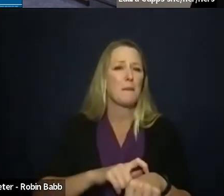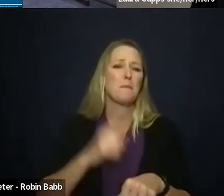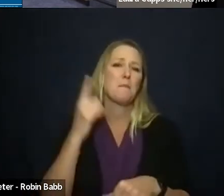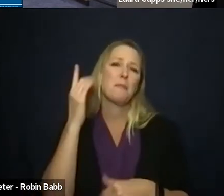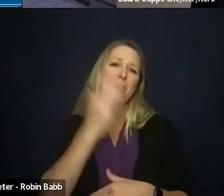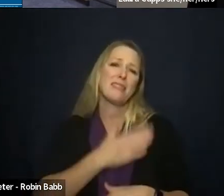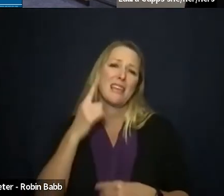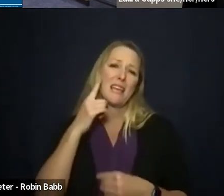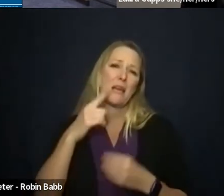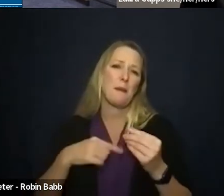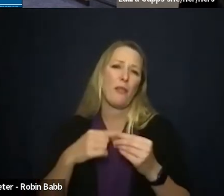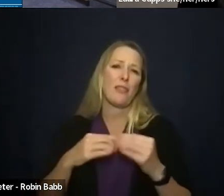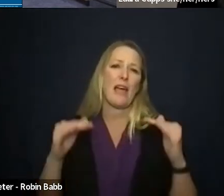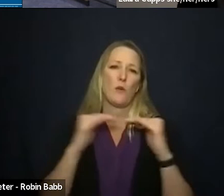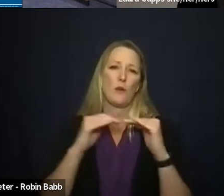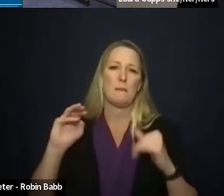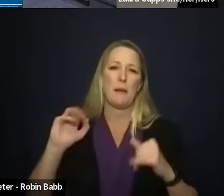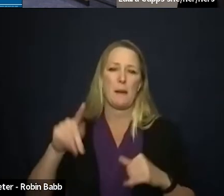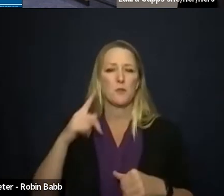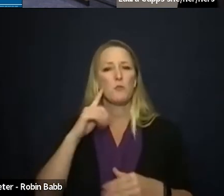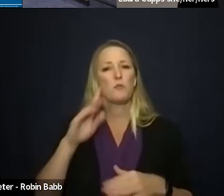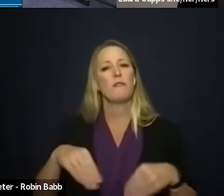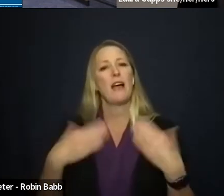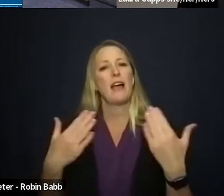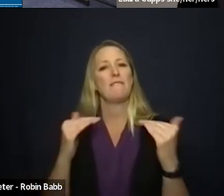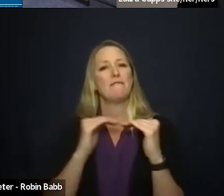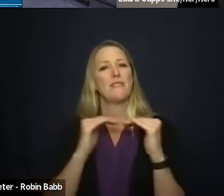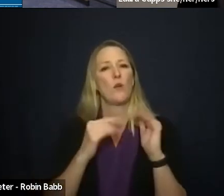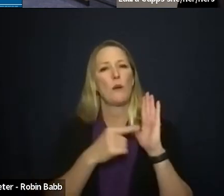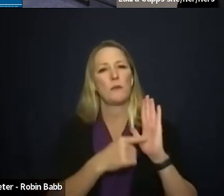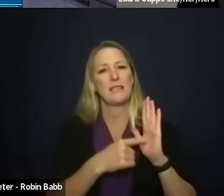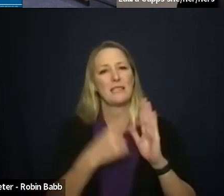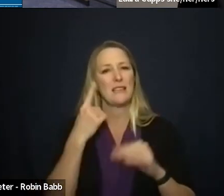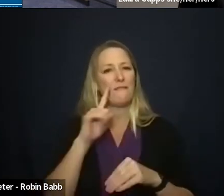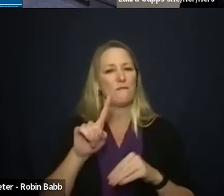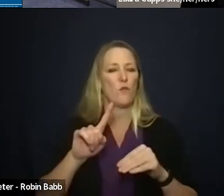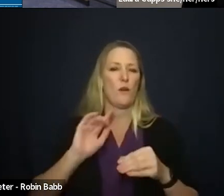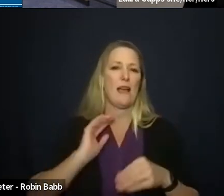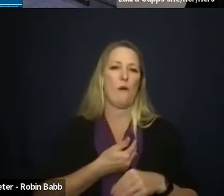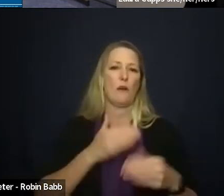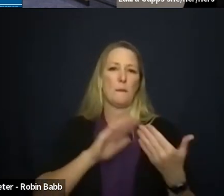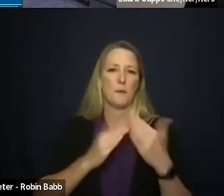deliver fair representation to our students parents faculty and staff in the district